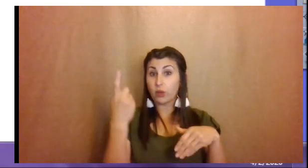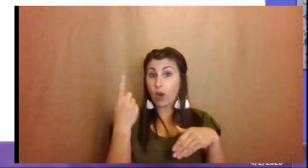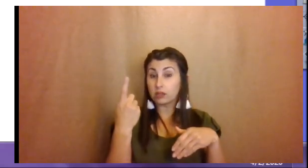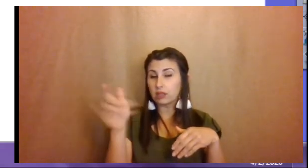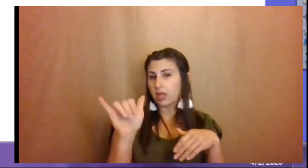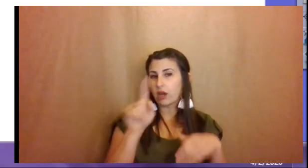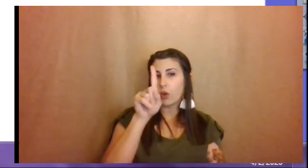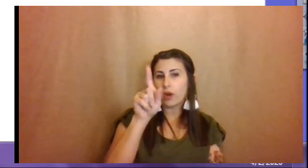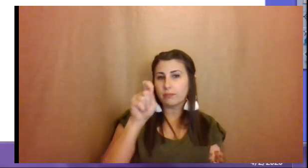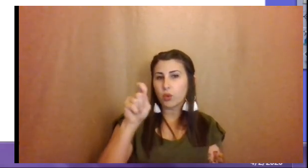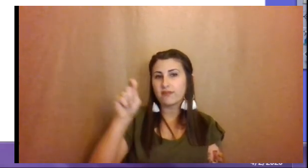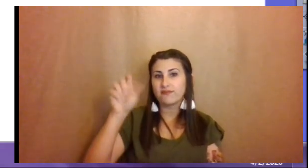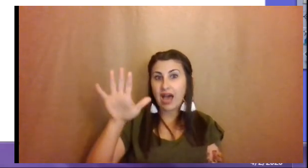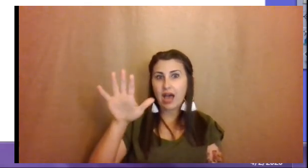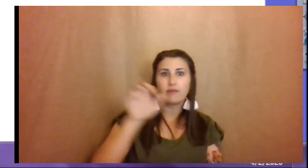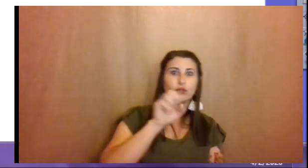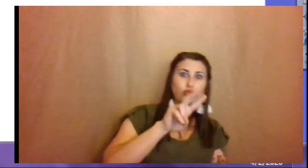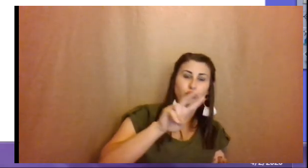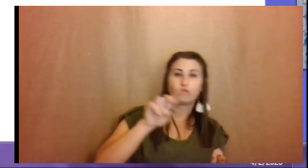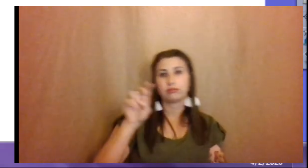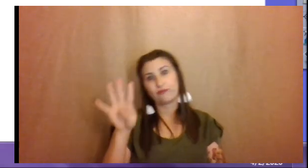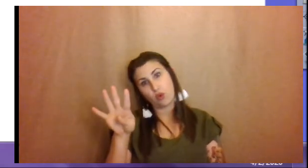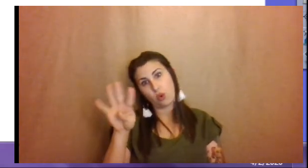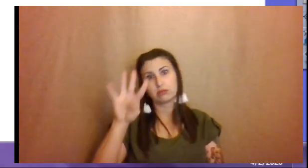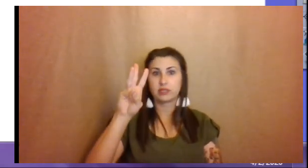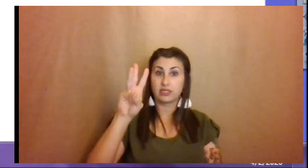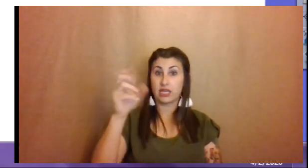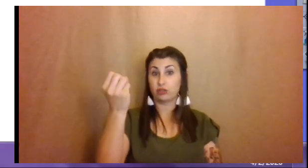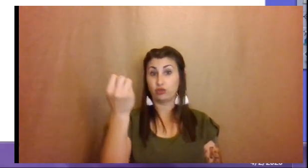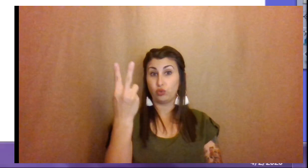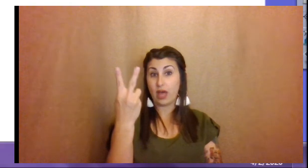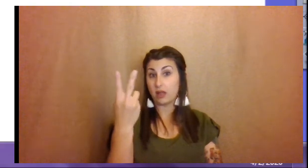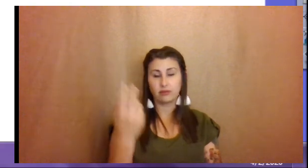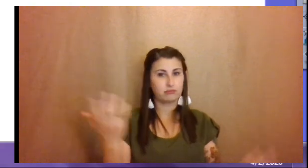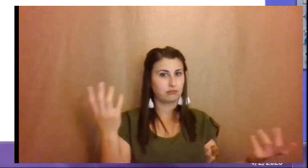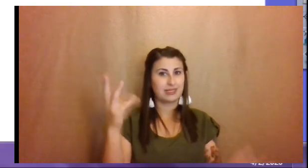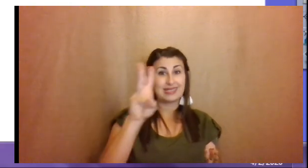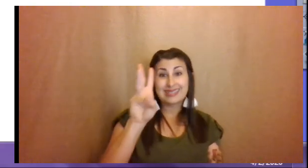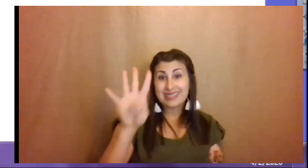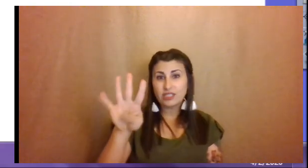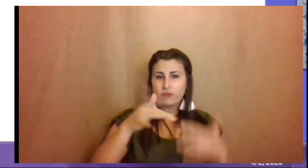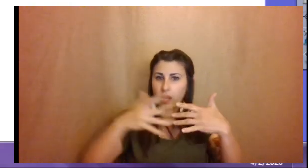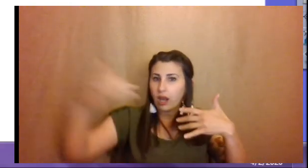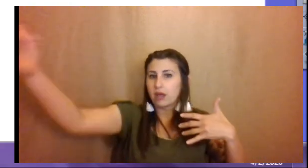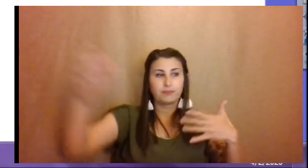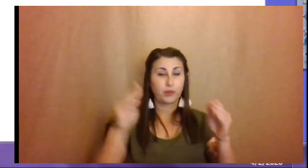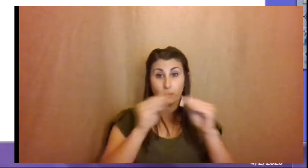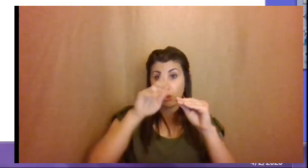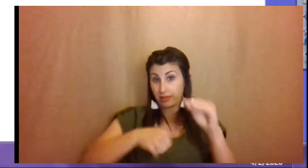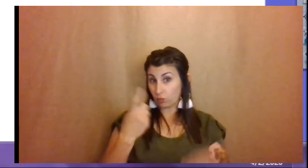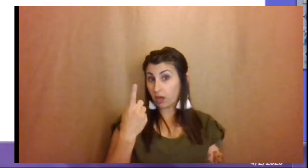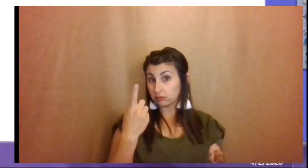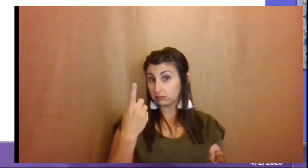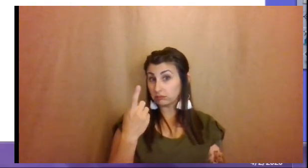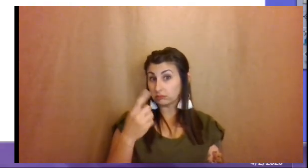1.5, 2, 4, 6, 12, 64, and so on, greater than 1, then